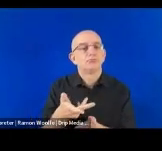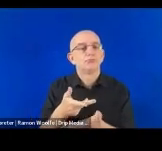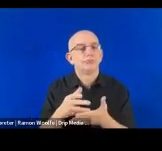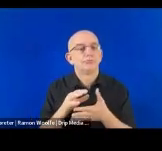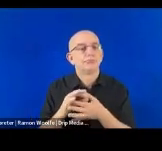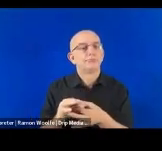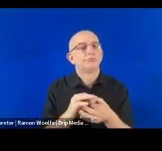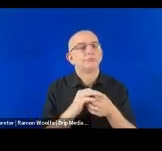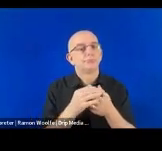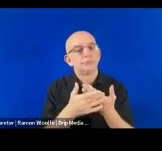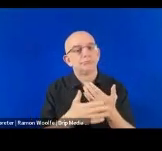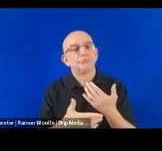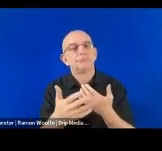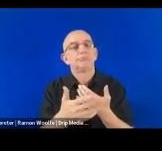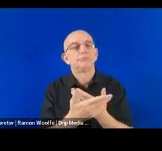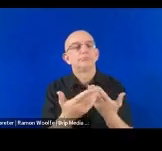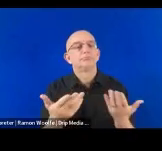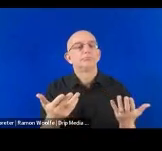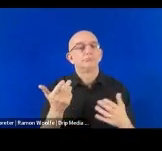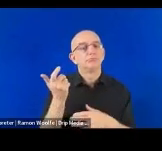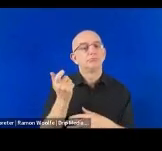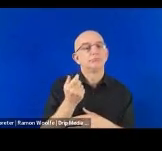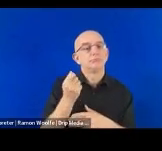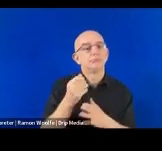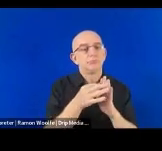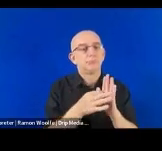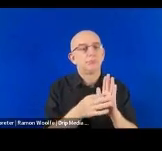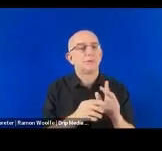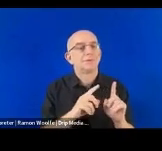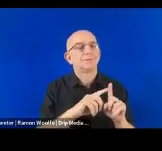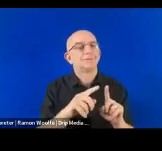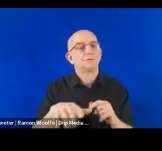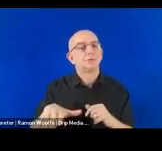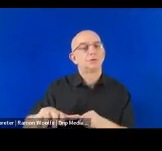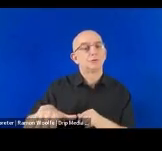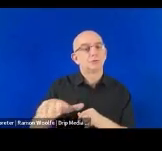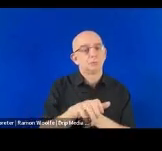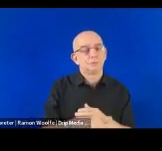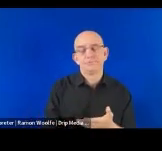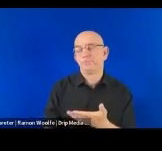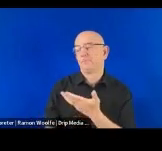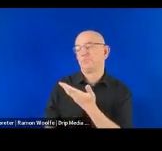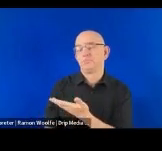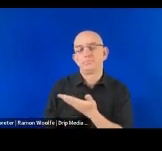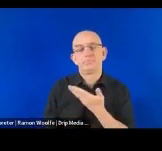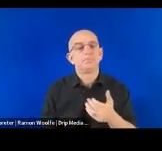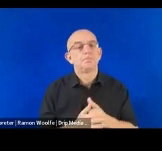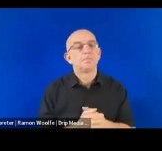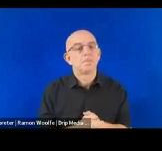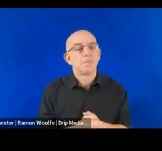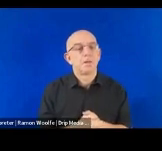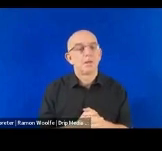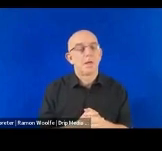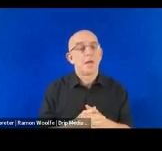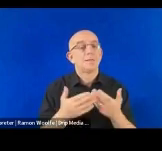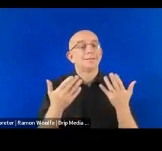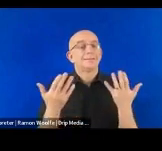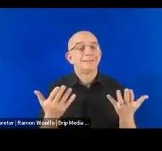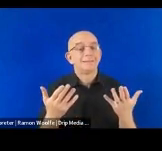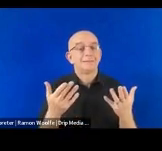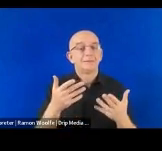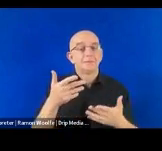In terms of some of the numbers, so far since 2016, when the initiative was launched, so like